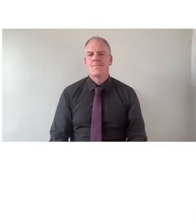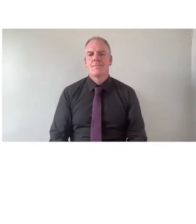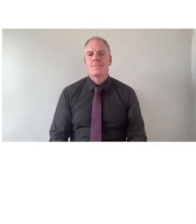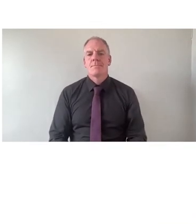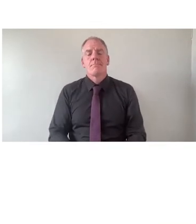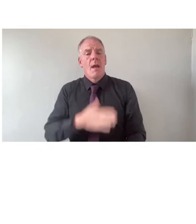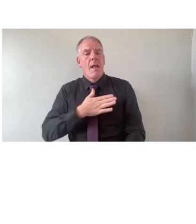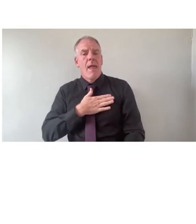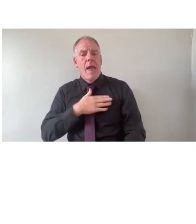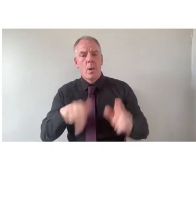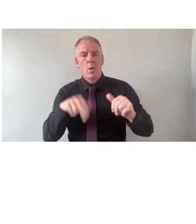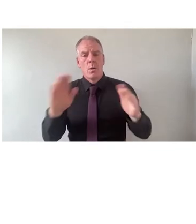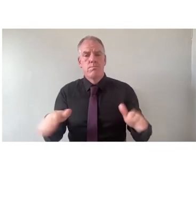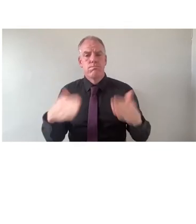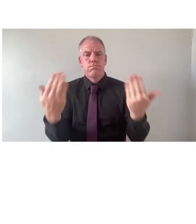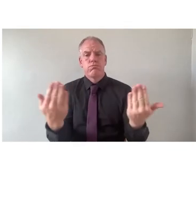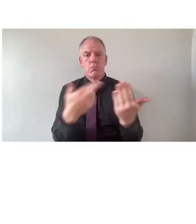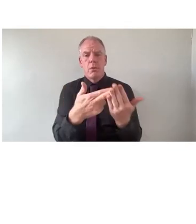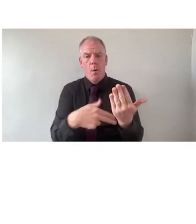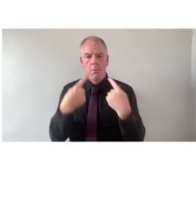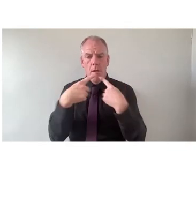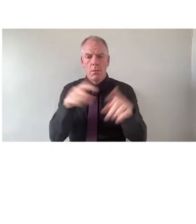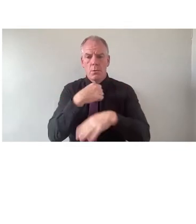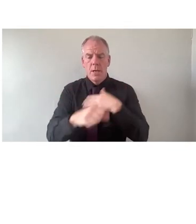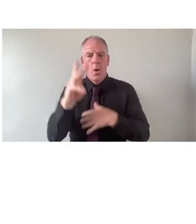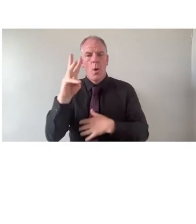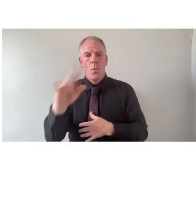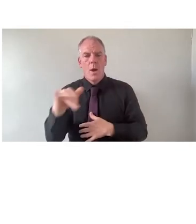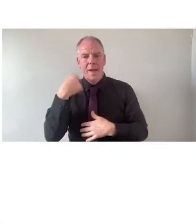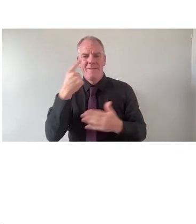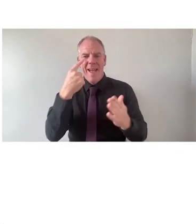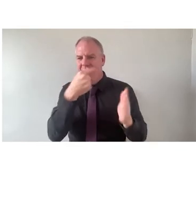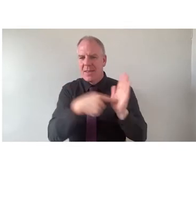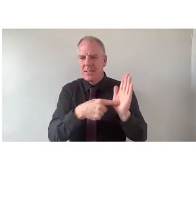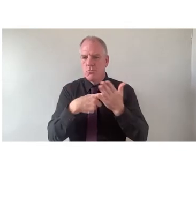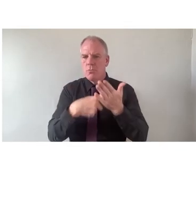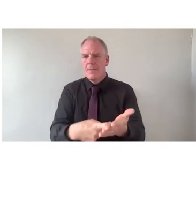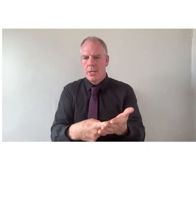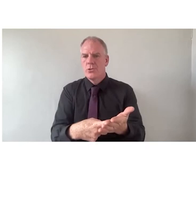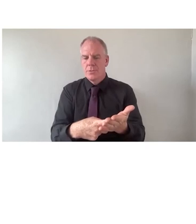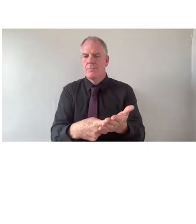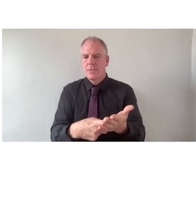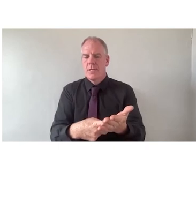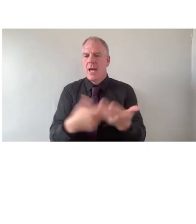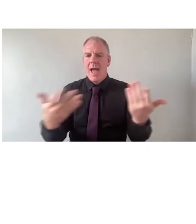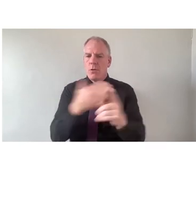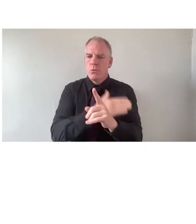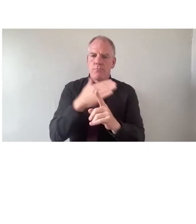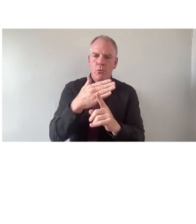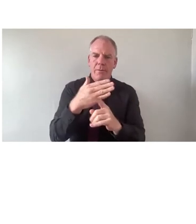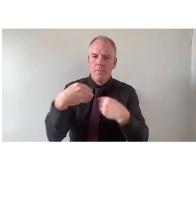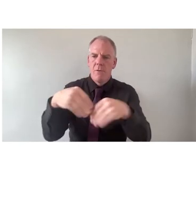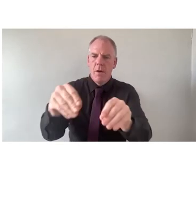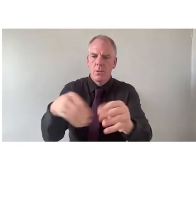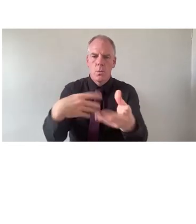welcome these new reports being launched today because it does give us some evidence-based recommendations for how to progress and how to proceed. But in